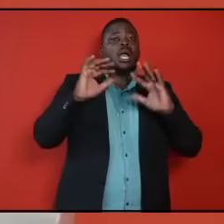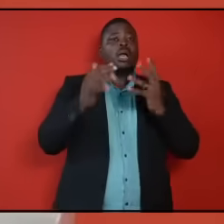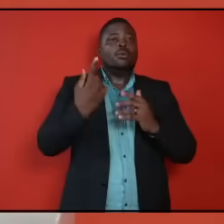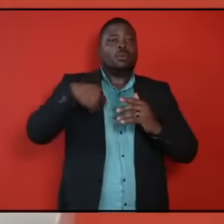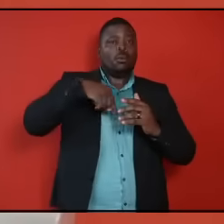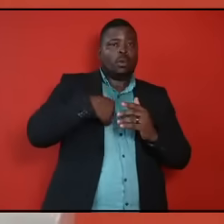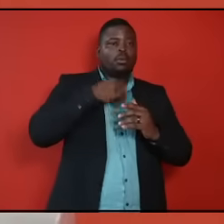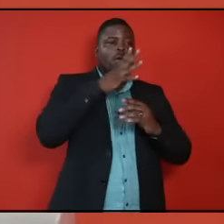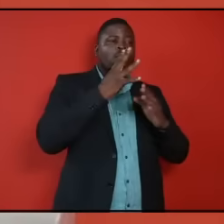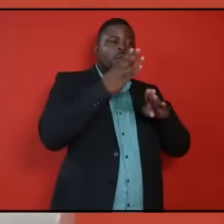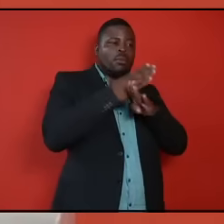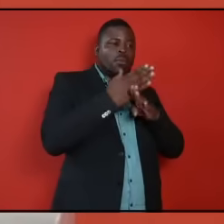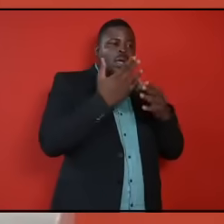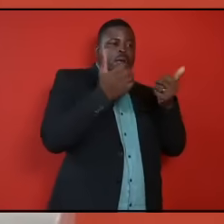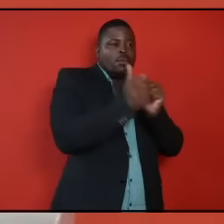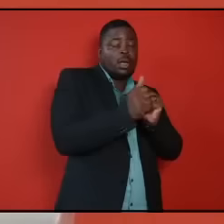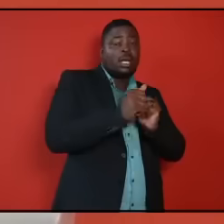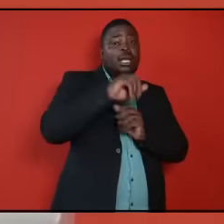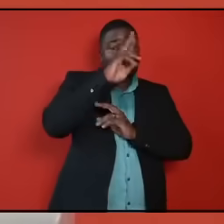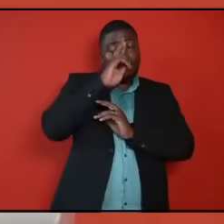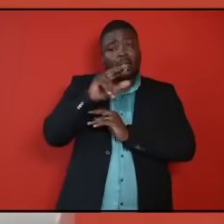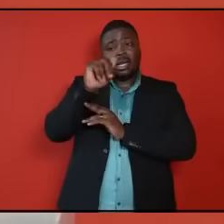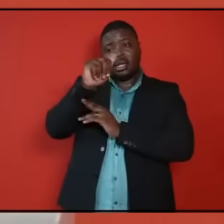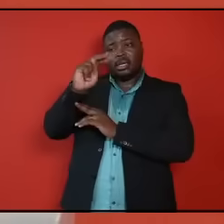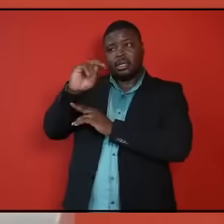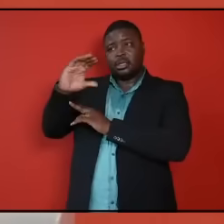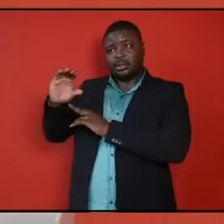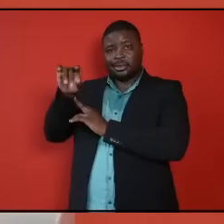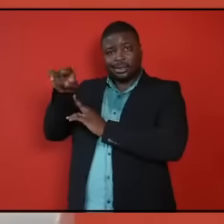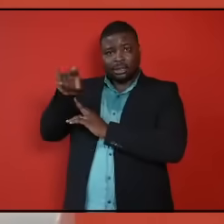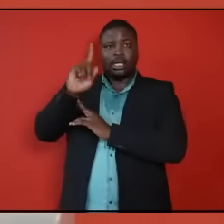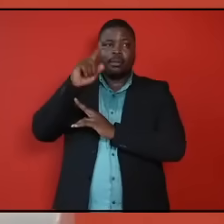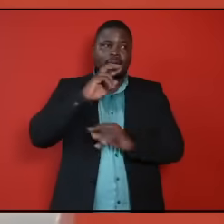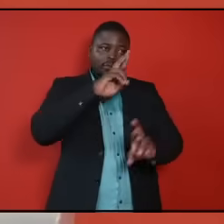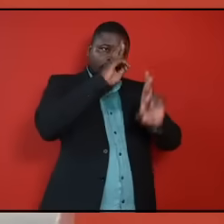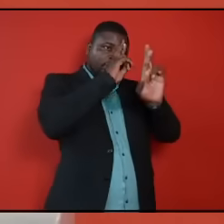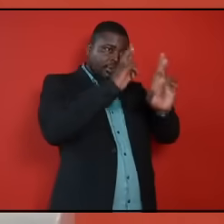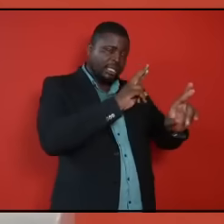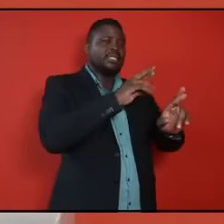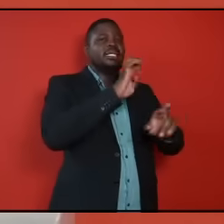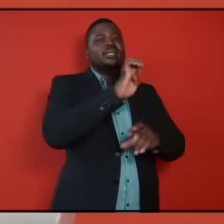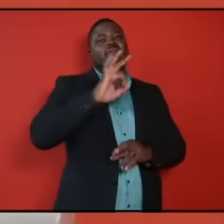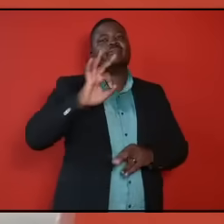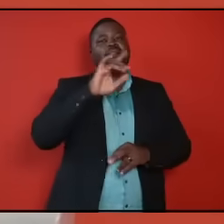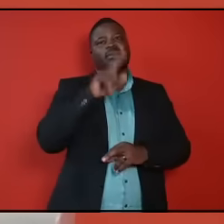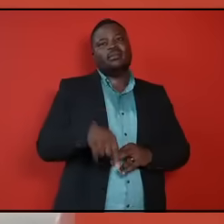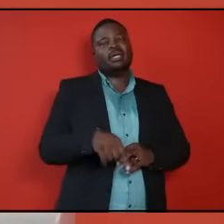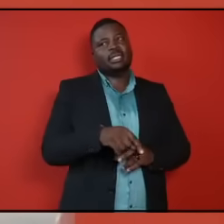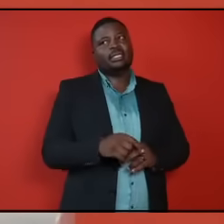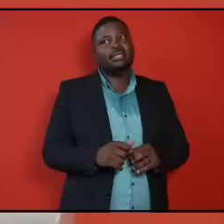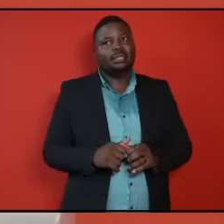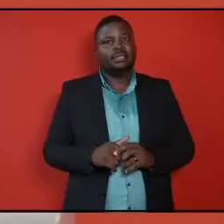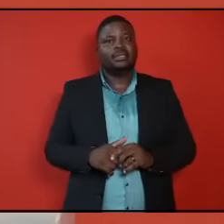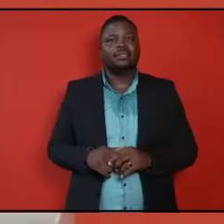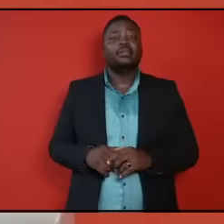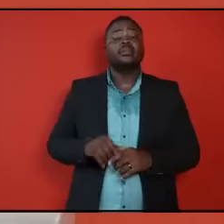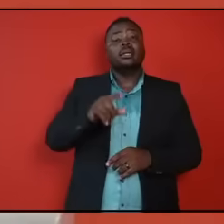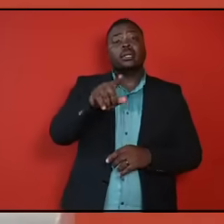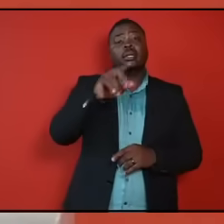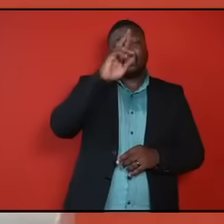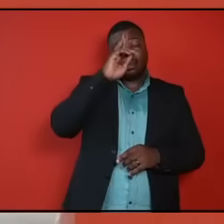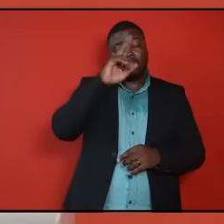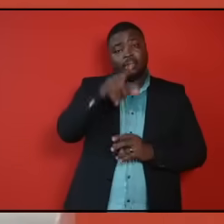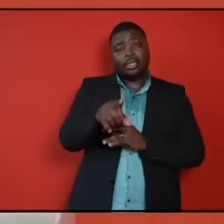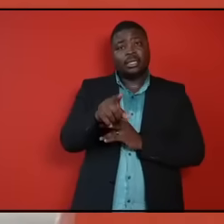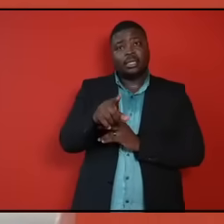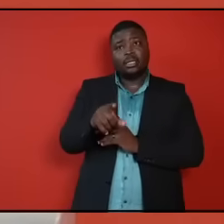The ANC has to show respect to the EFF. You know, comrades, one thing you don't know is that I